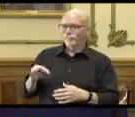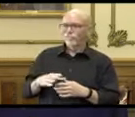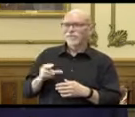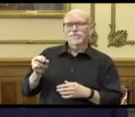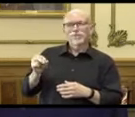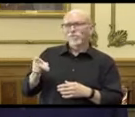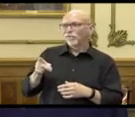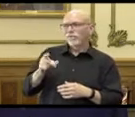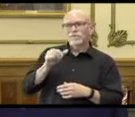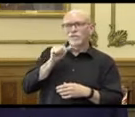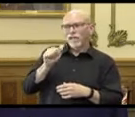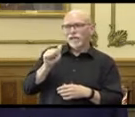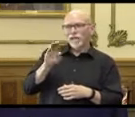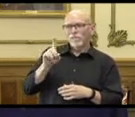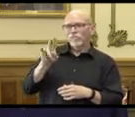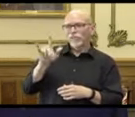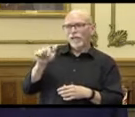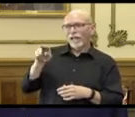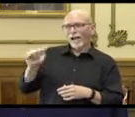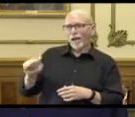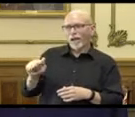it's not going to be Abduliana.